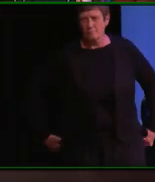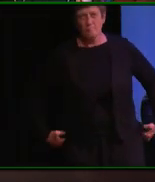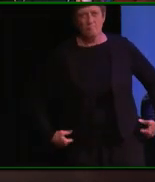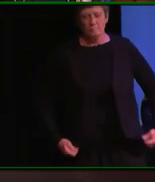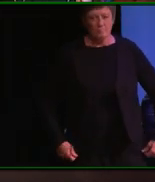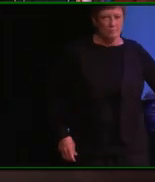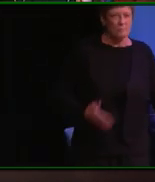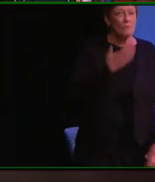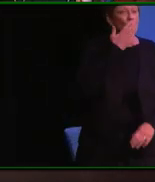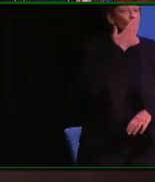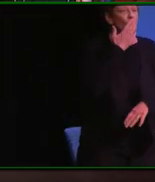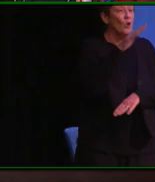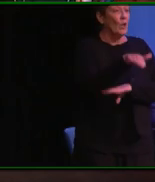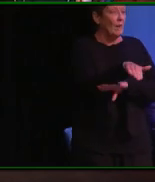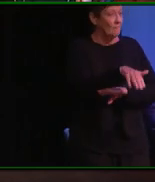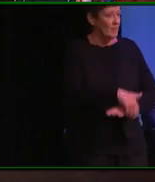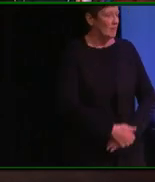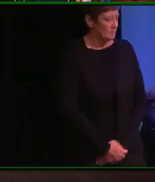Good evening.